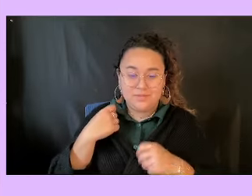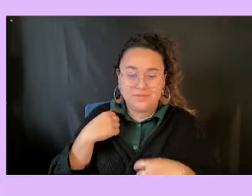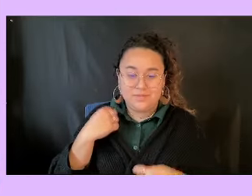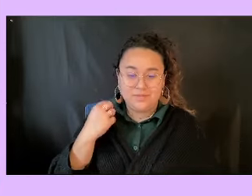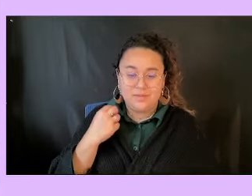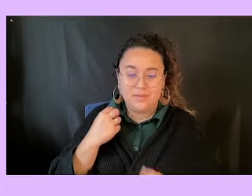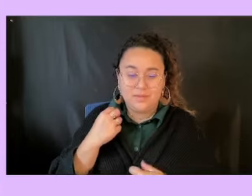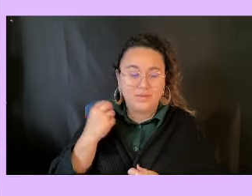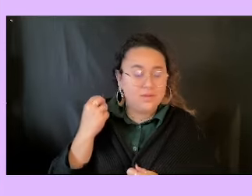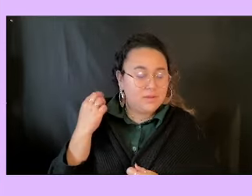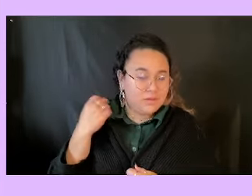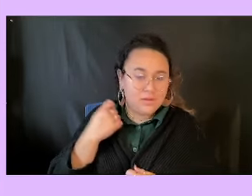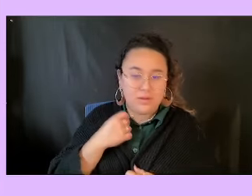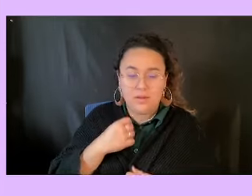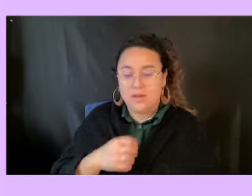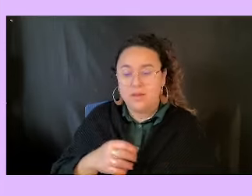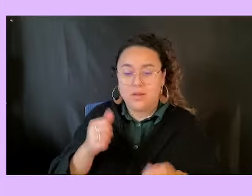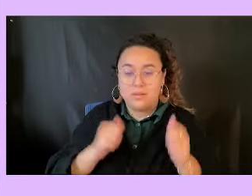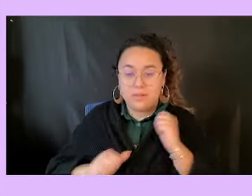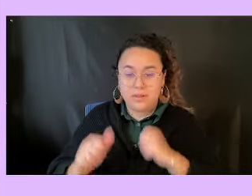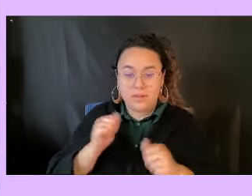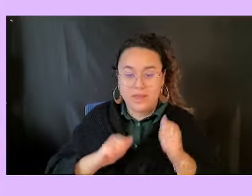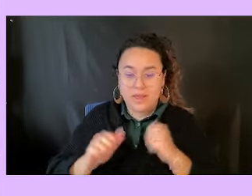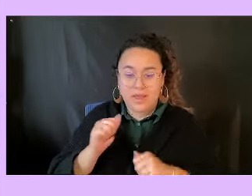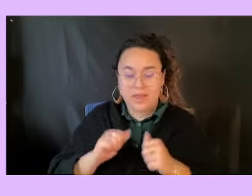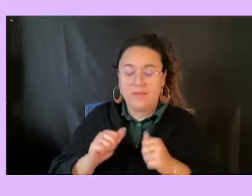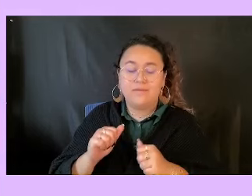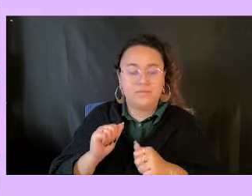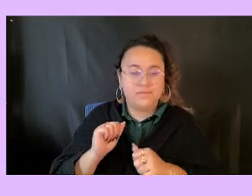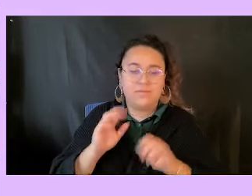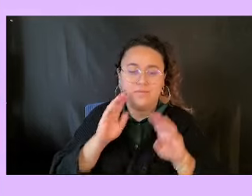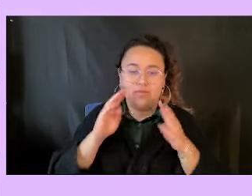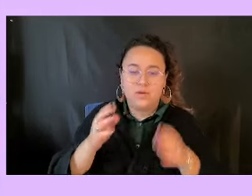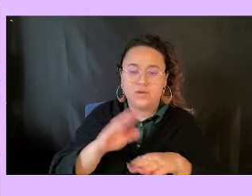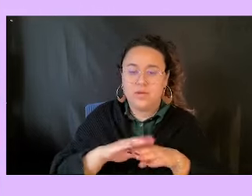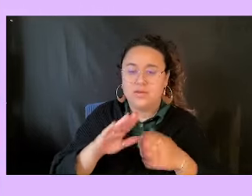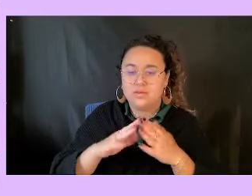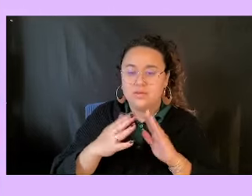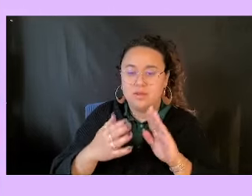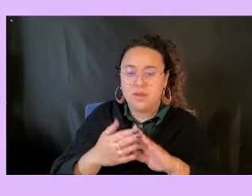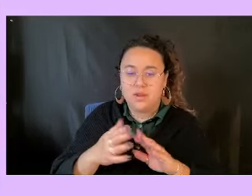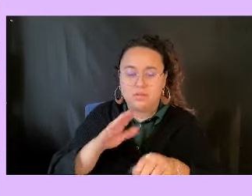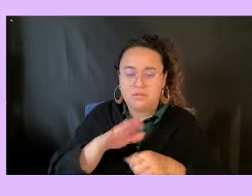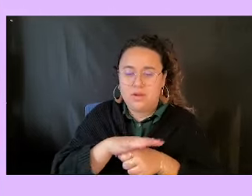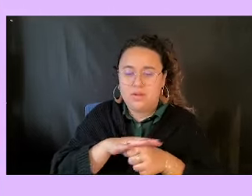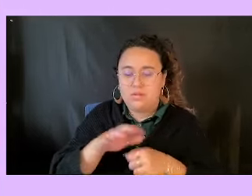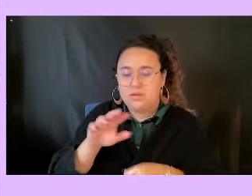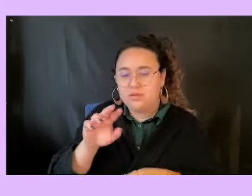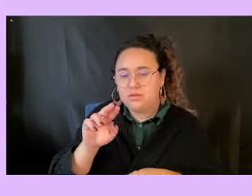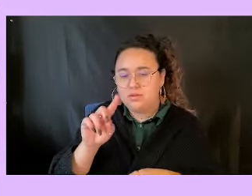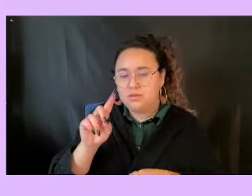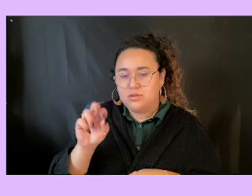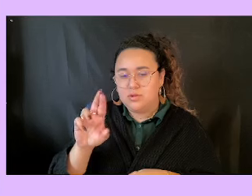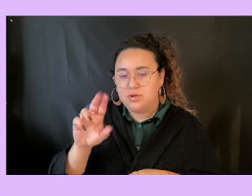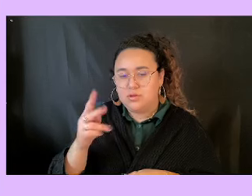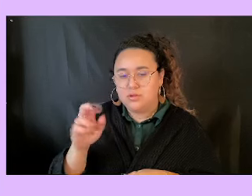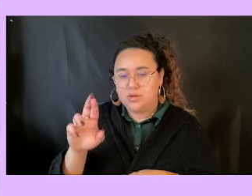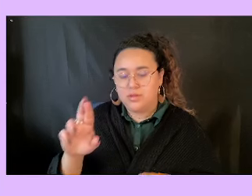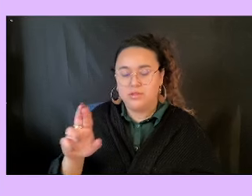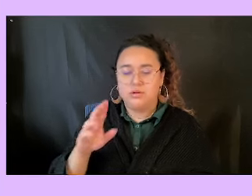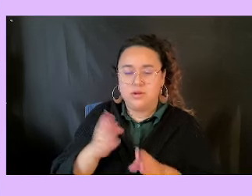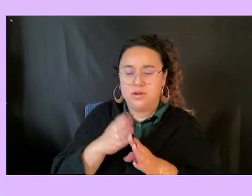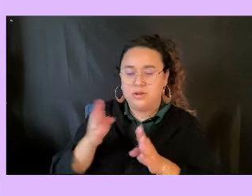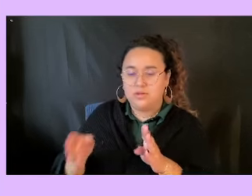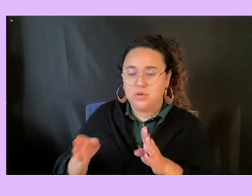centered on a city on lot in my neighborhood in Dorchester. That's actually right next door to the house I've lived in for